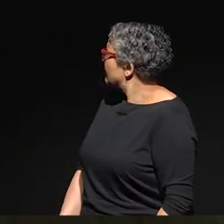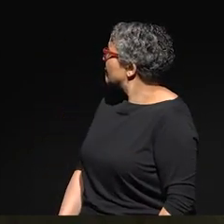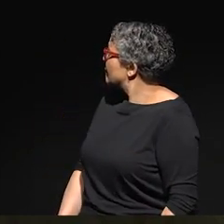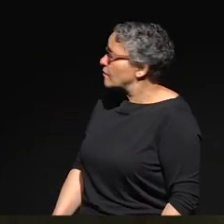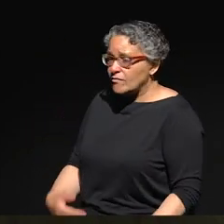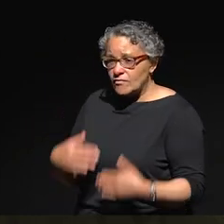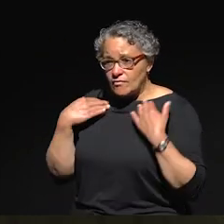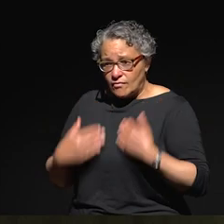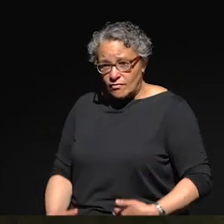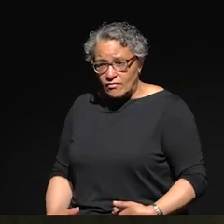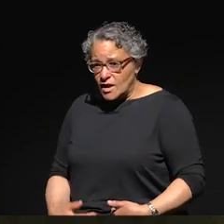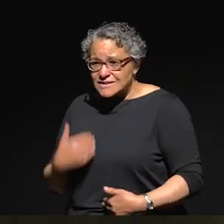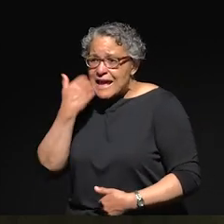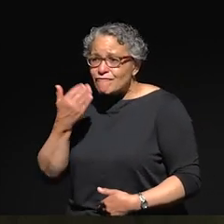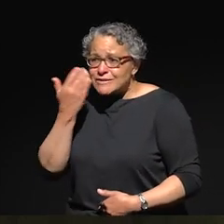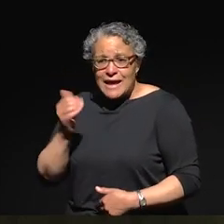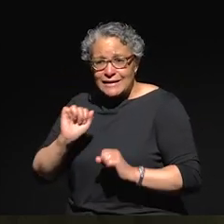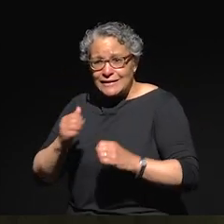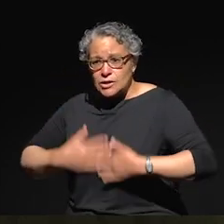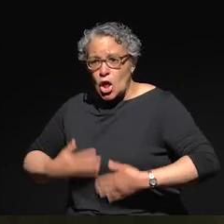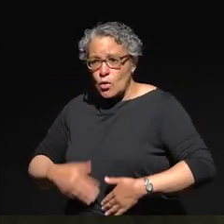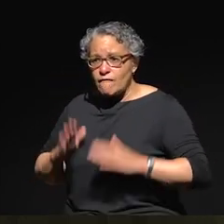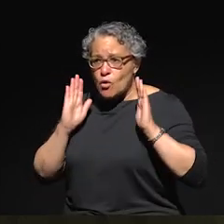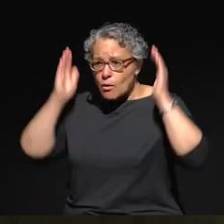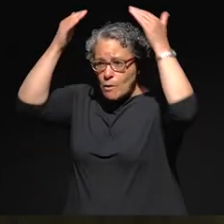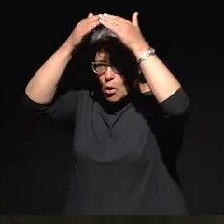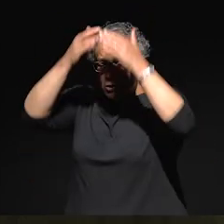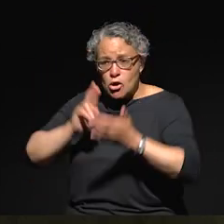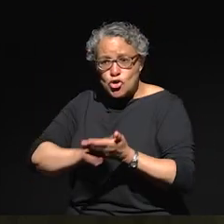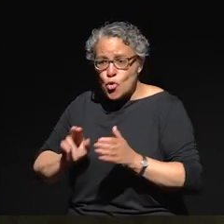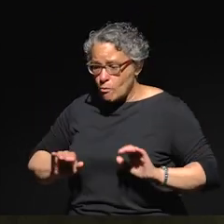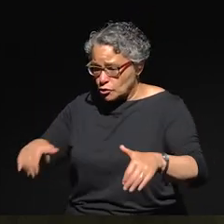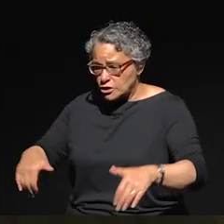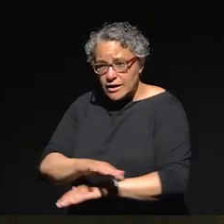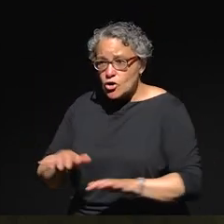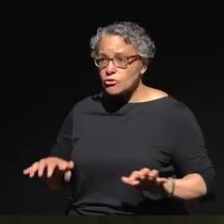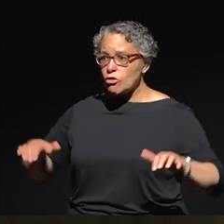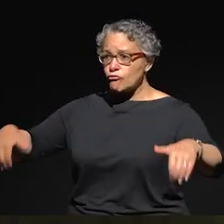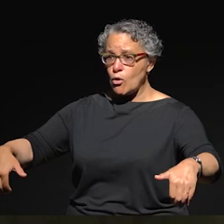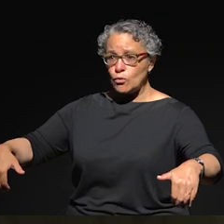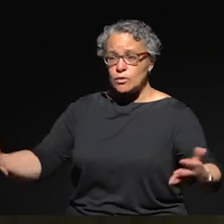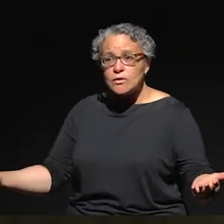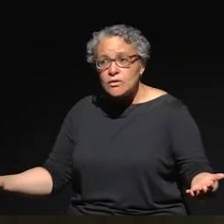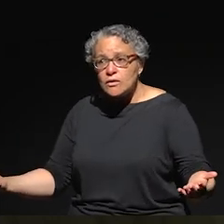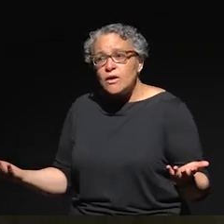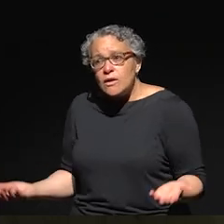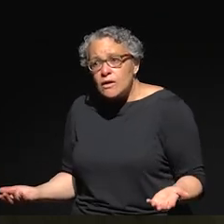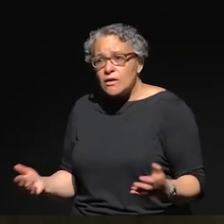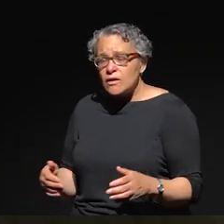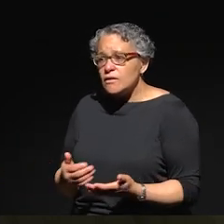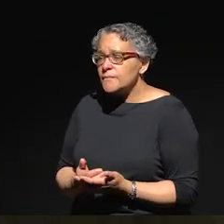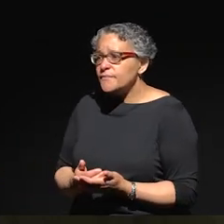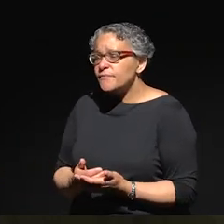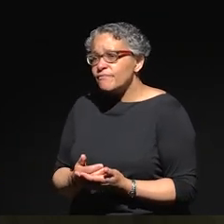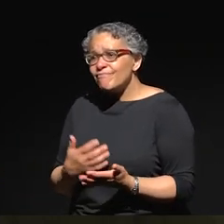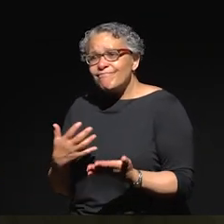of the everyday wear for the Pope. And he's in a normal chair, not in his throne, and so on. Normal. It's still nice. But